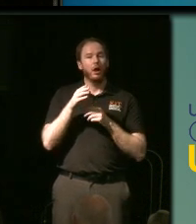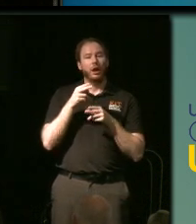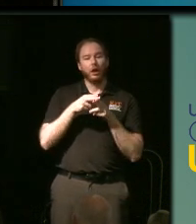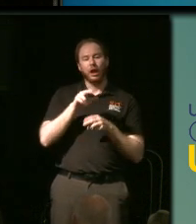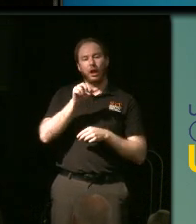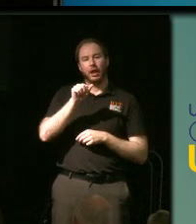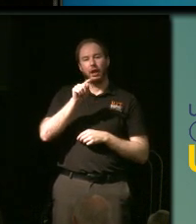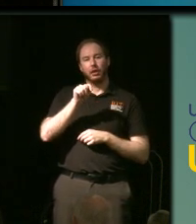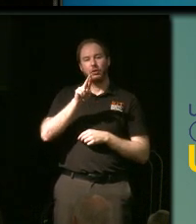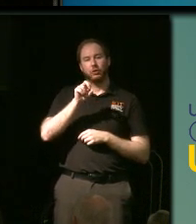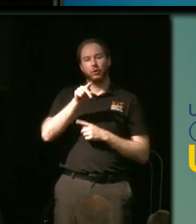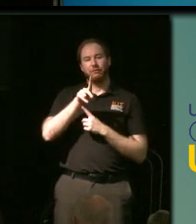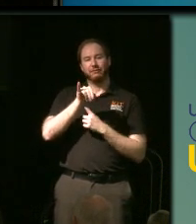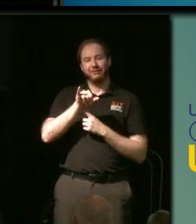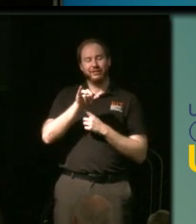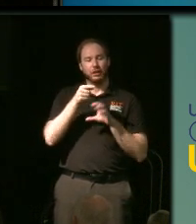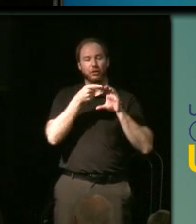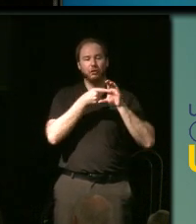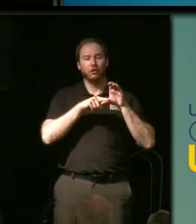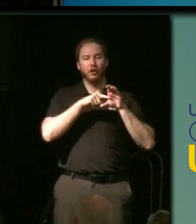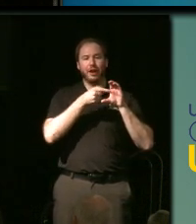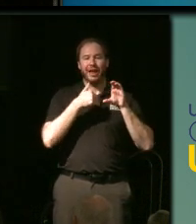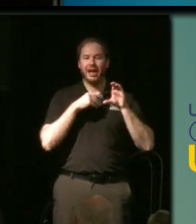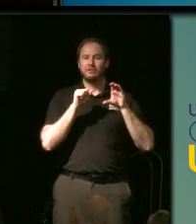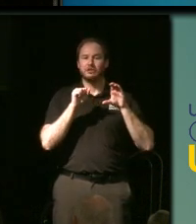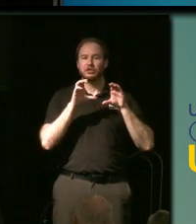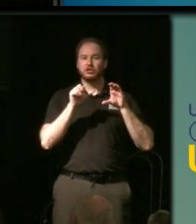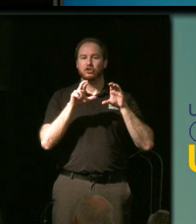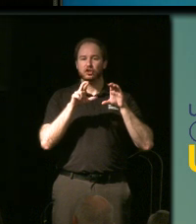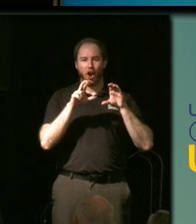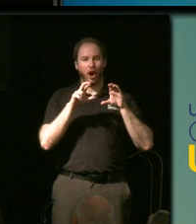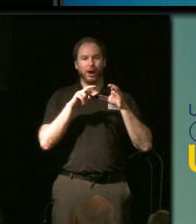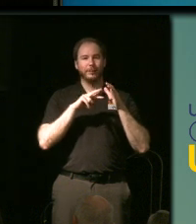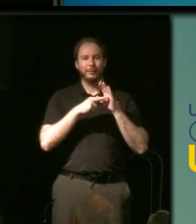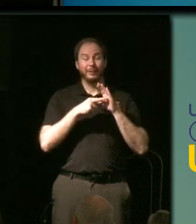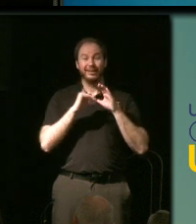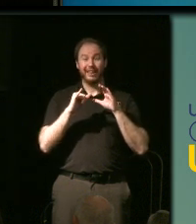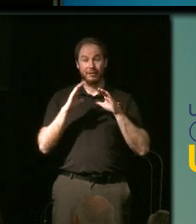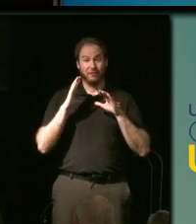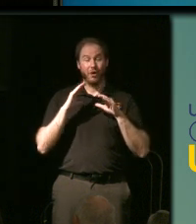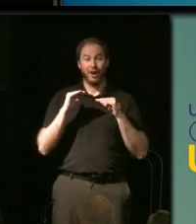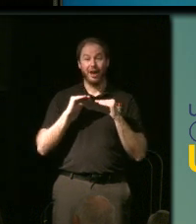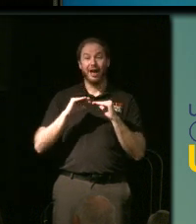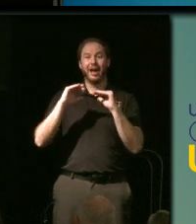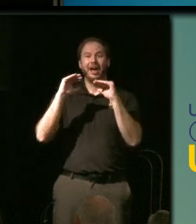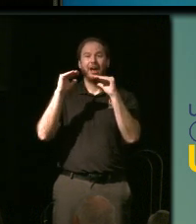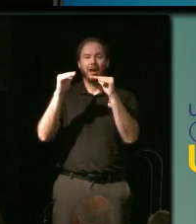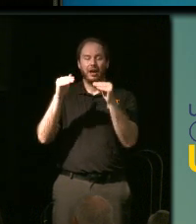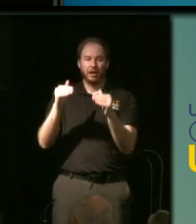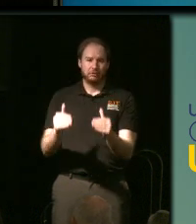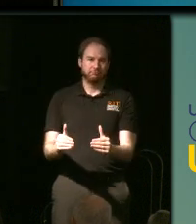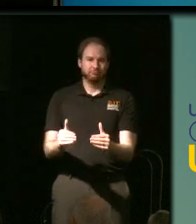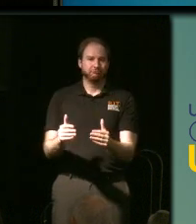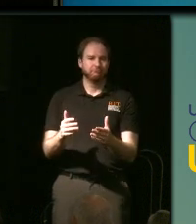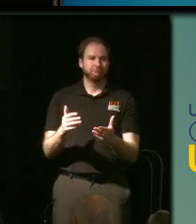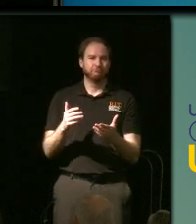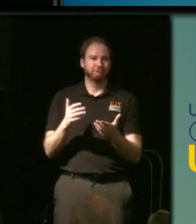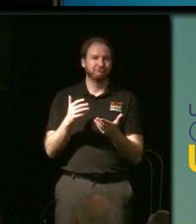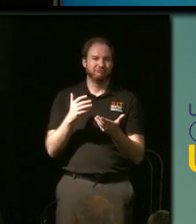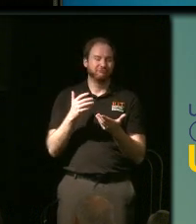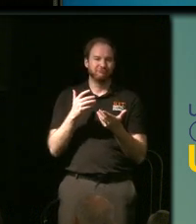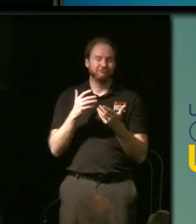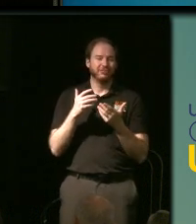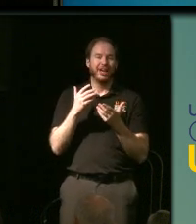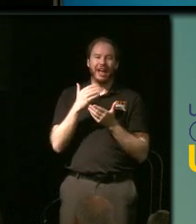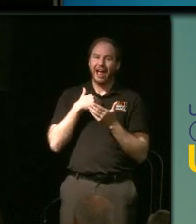in the retina, retinal scars, and perhaps getting worse. There's long-term effect. Remember,